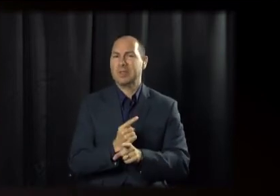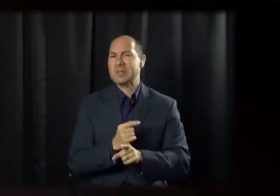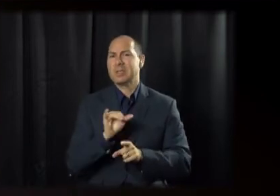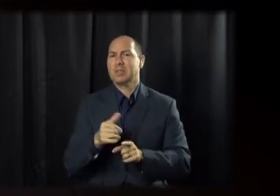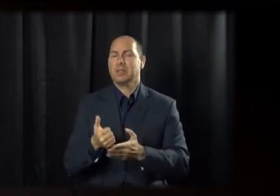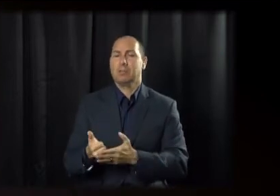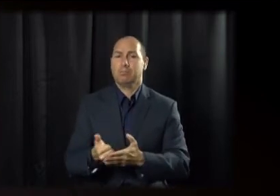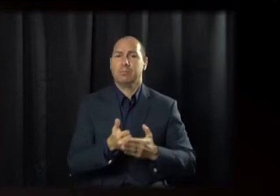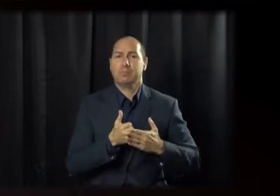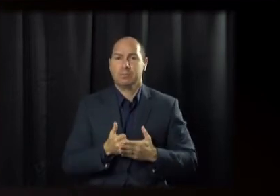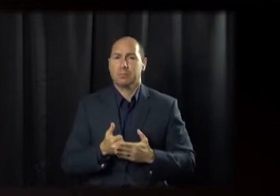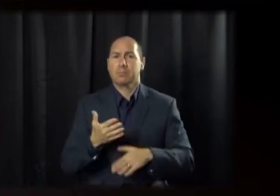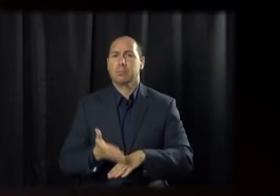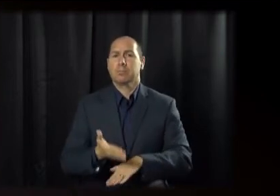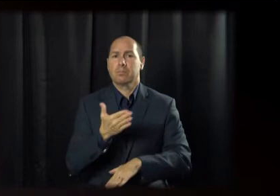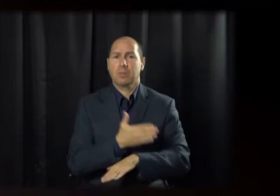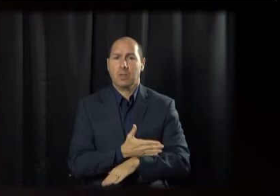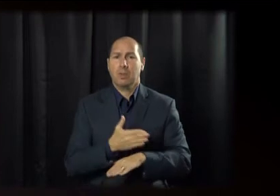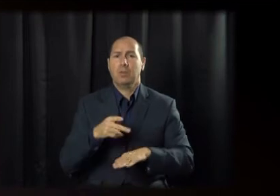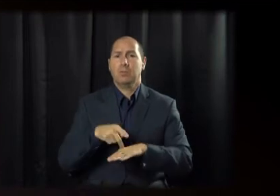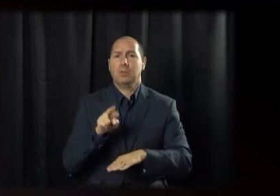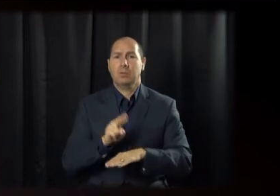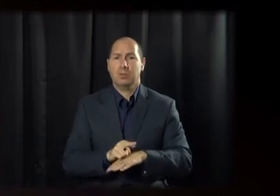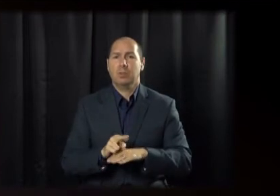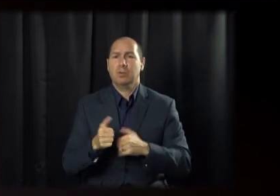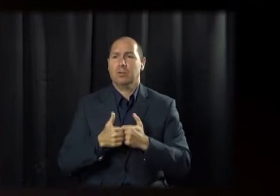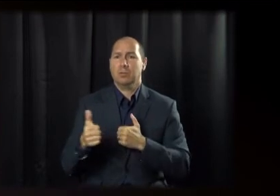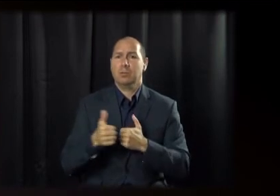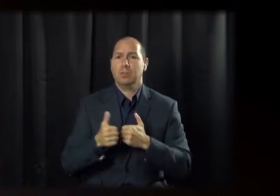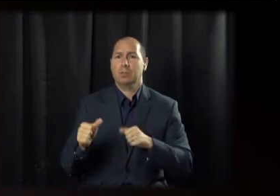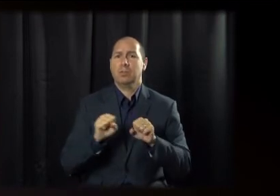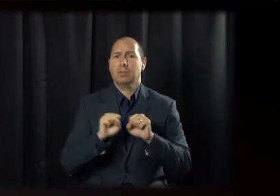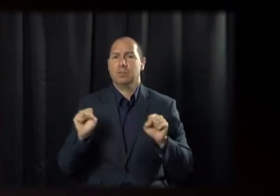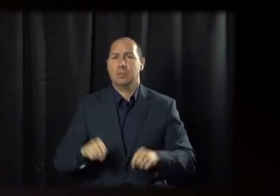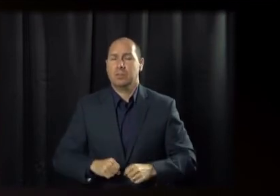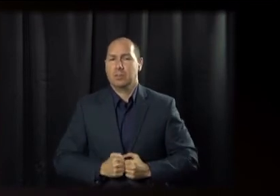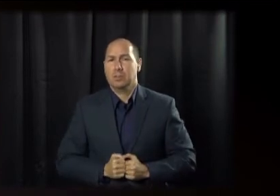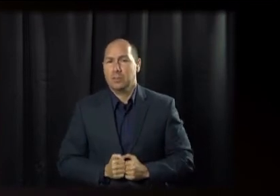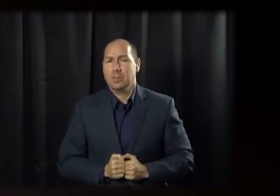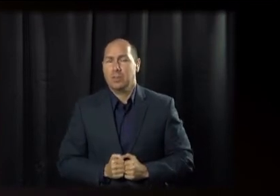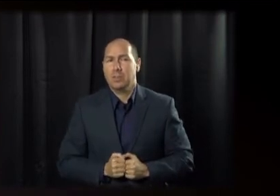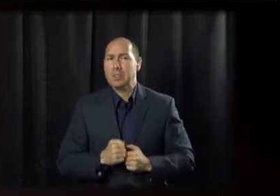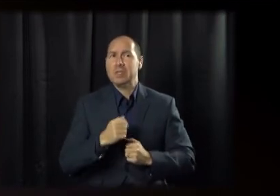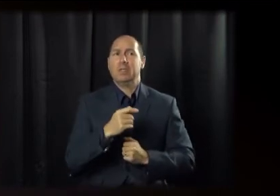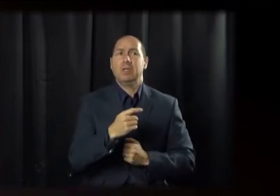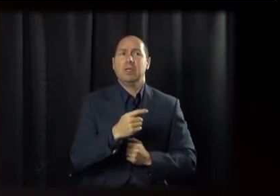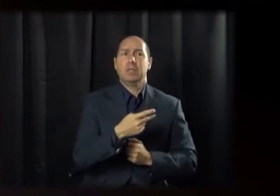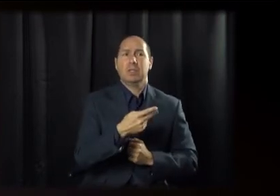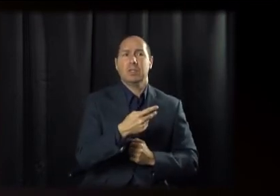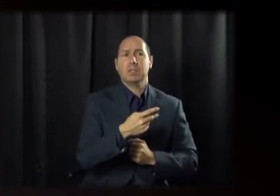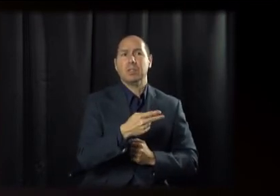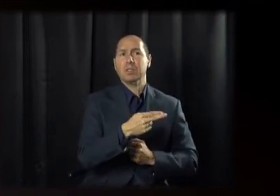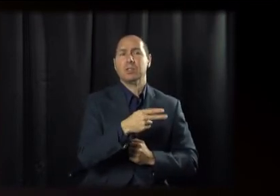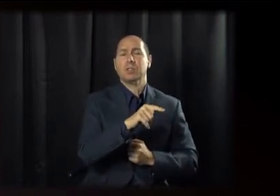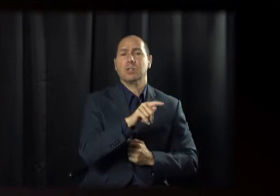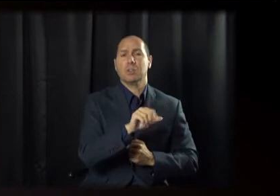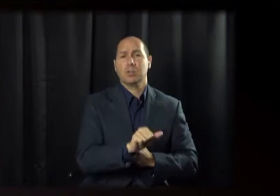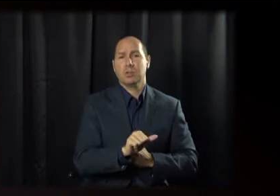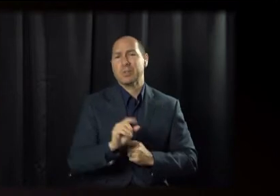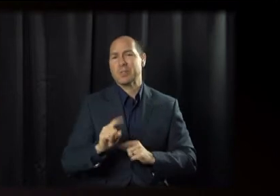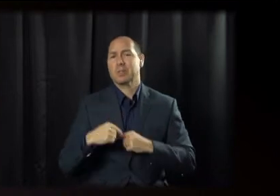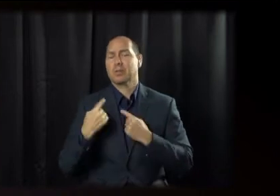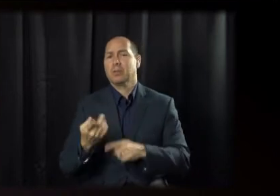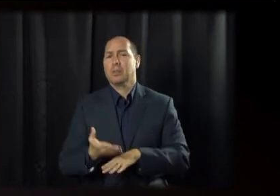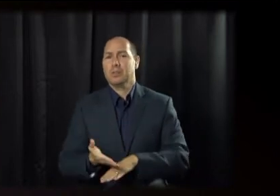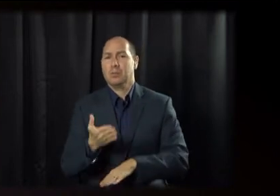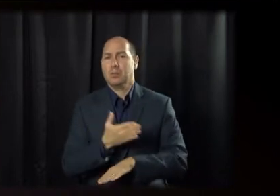maintenance and improvement of Puerto Rico's transportation system. While HTA has shown some improvement in its capital delivery programs over